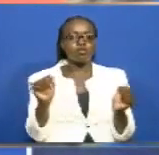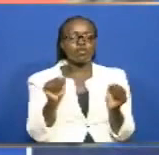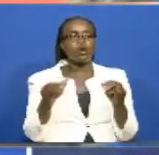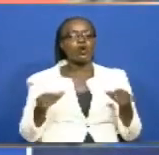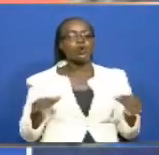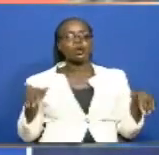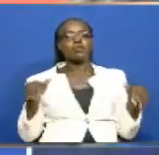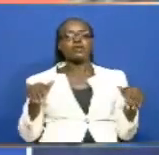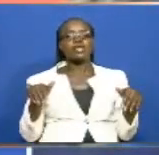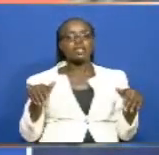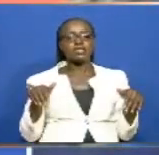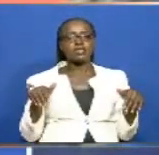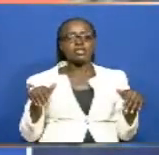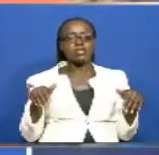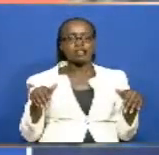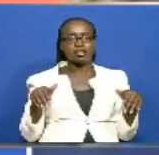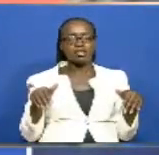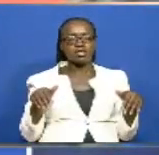all